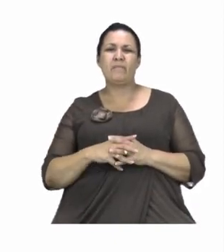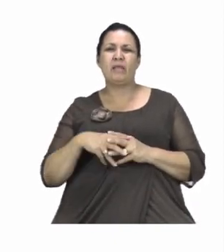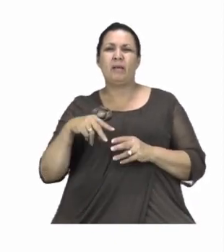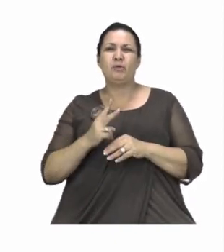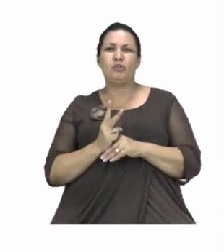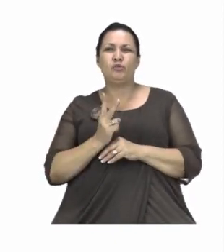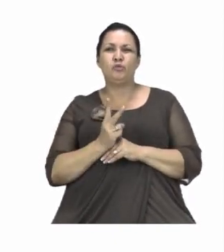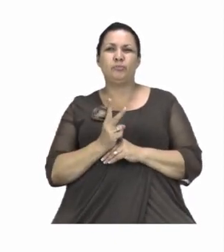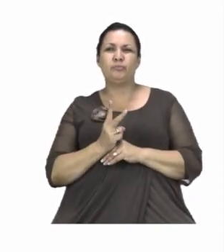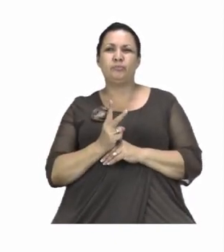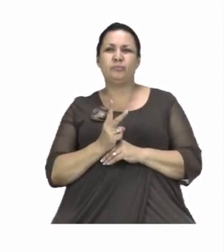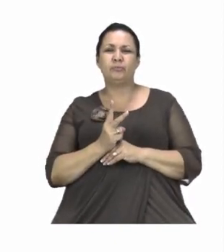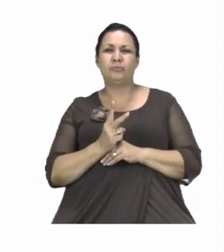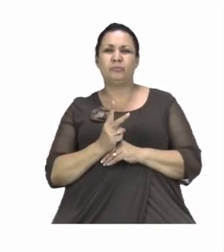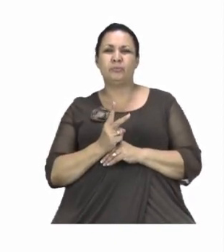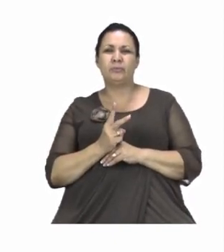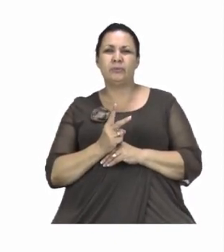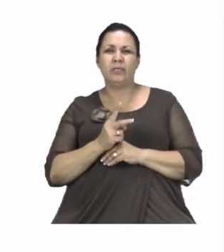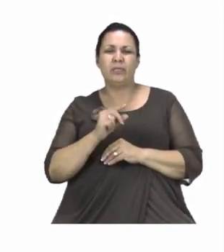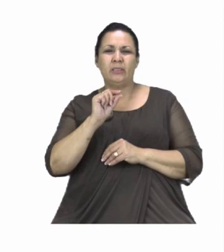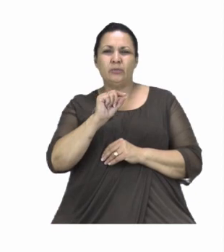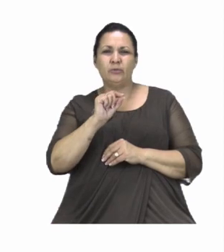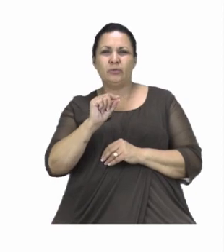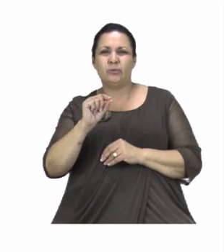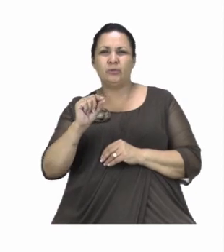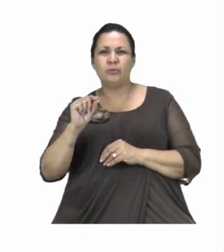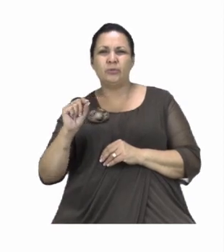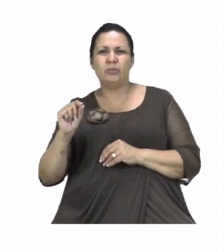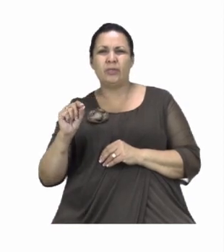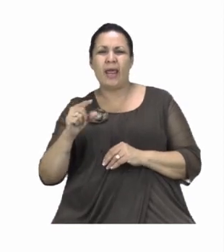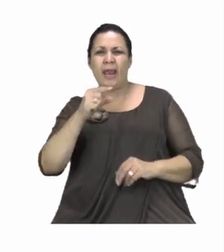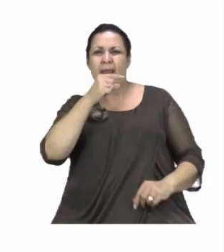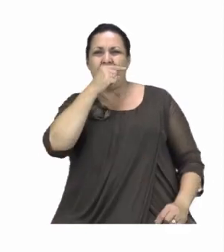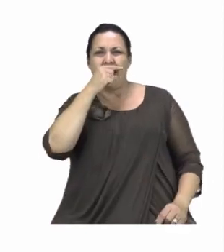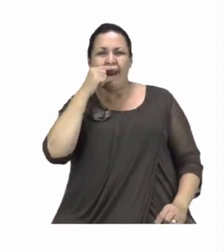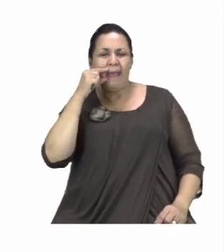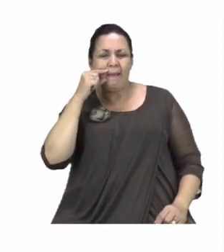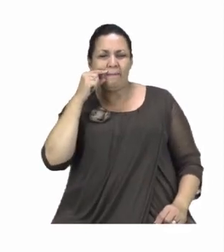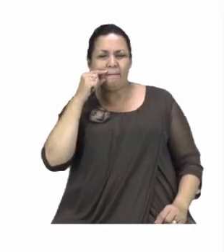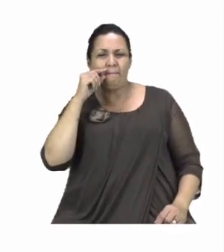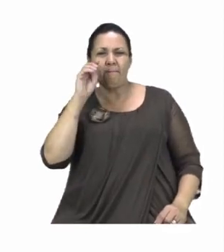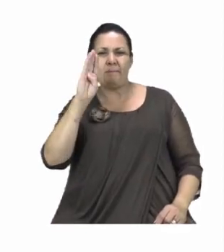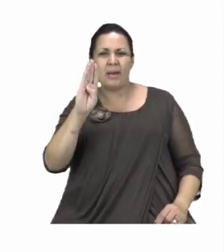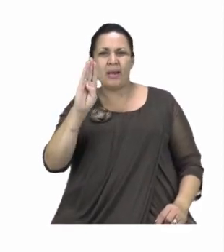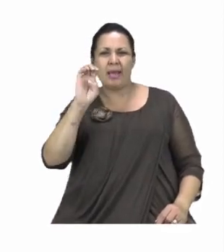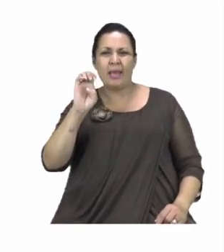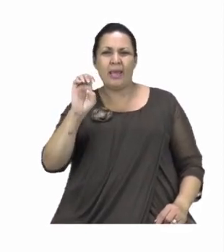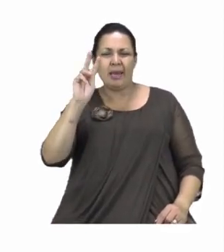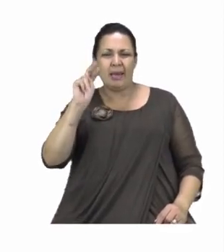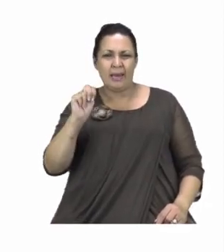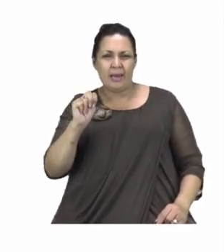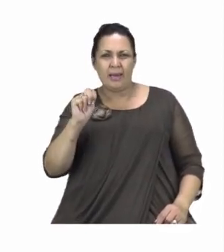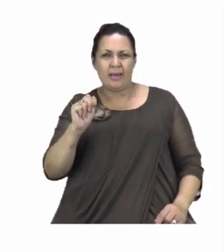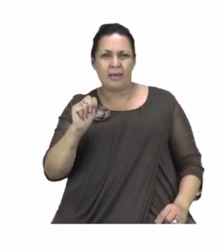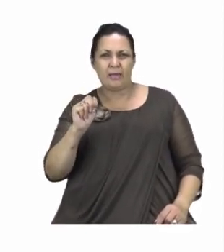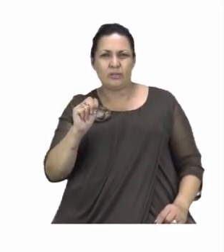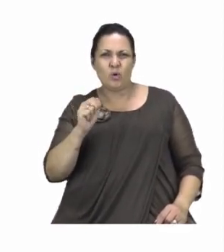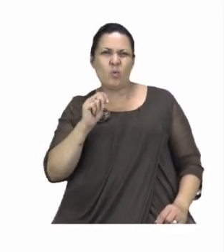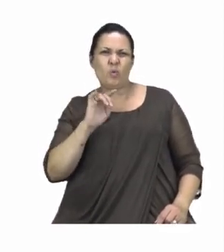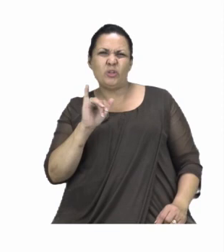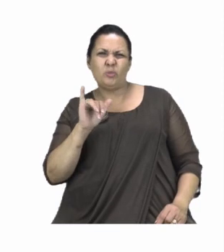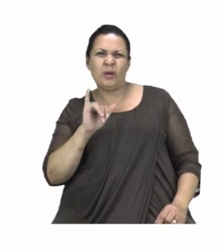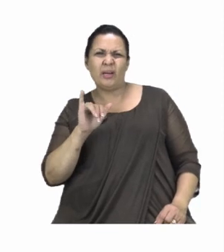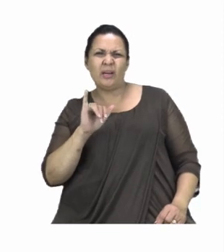says, Dash name is Ben. That is number 2. So you